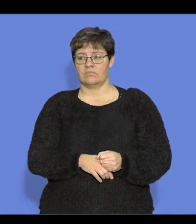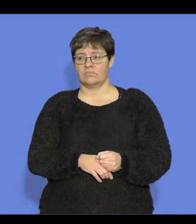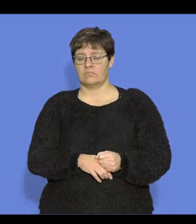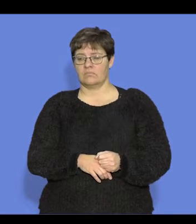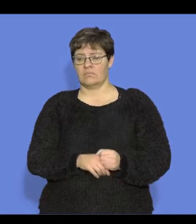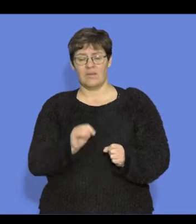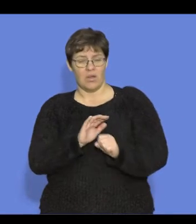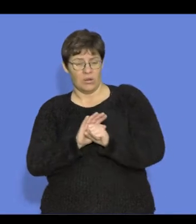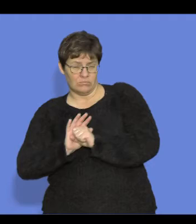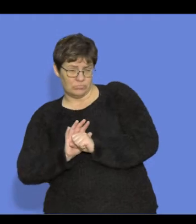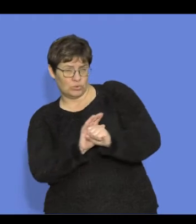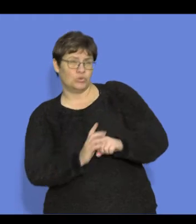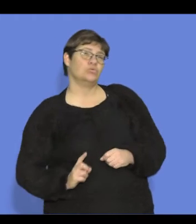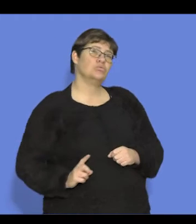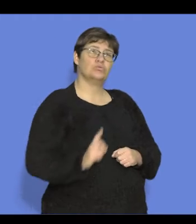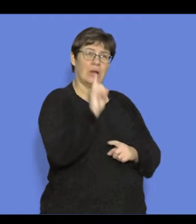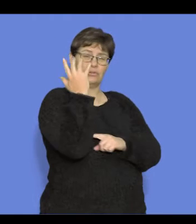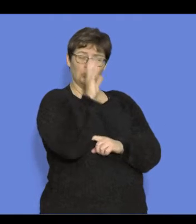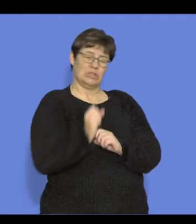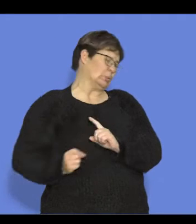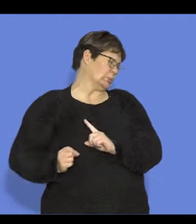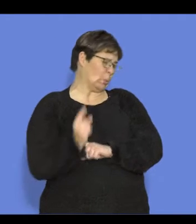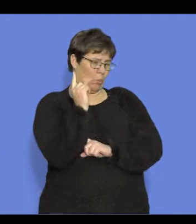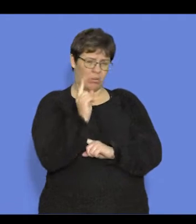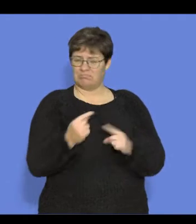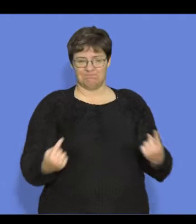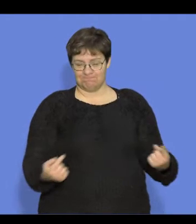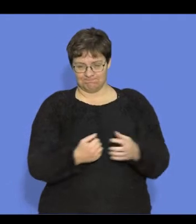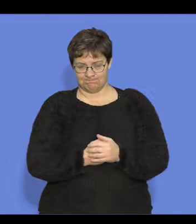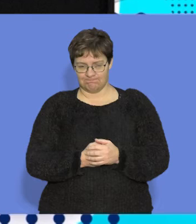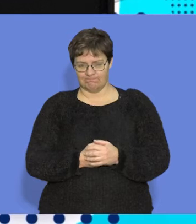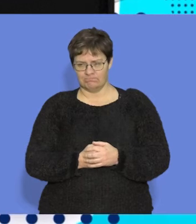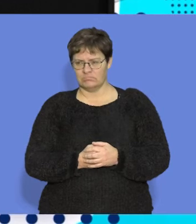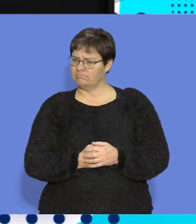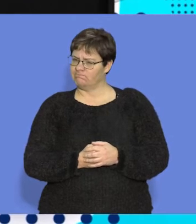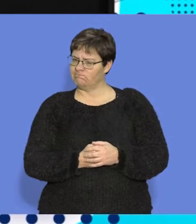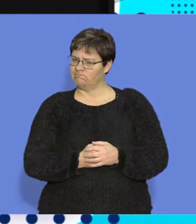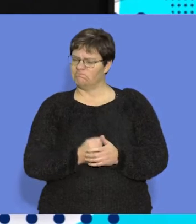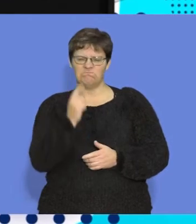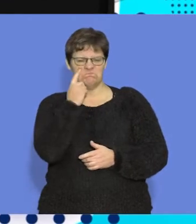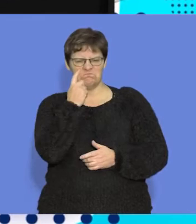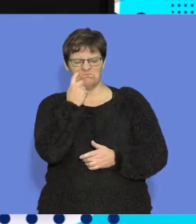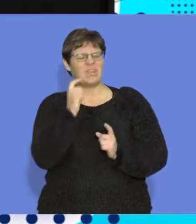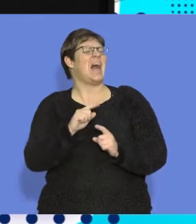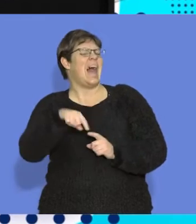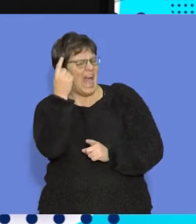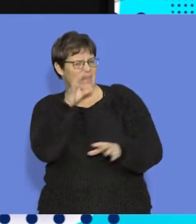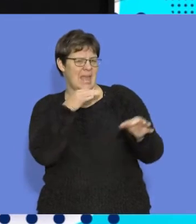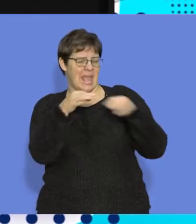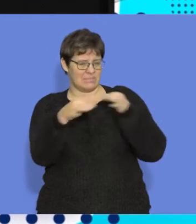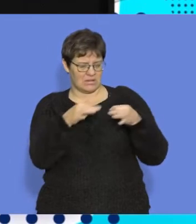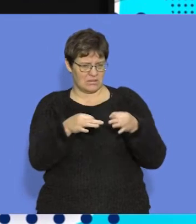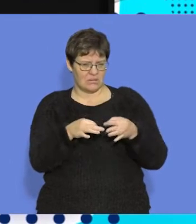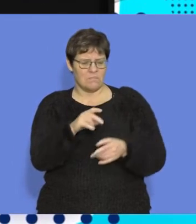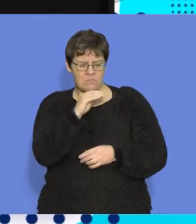way to the top of tall trees. So the scientists had to find another explanation to explain how